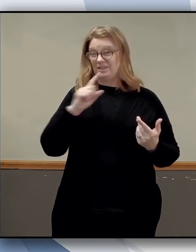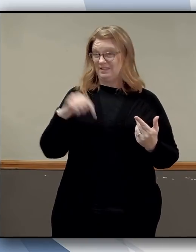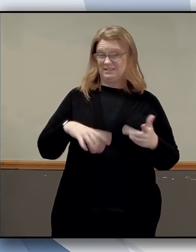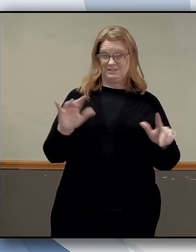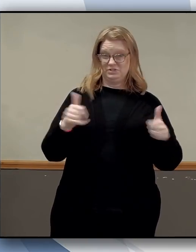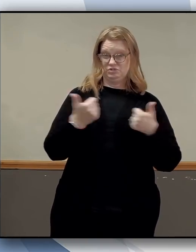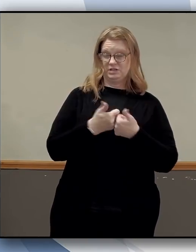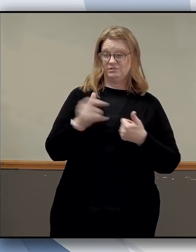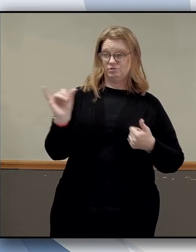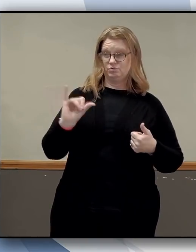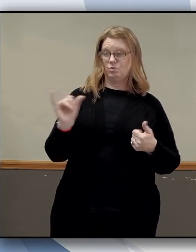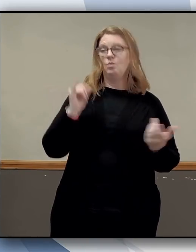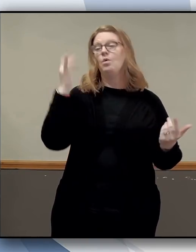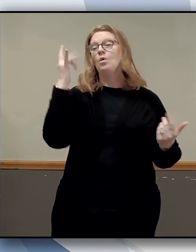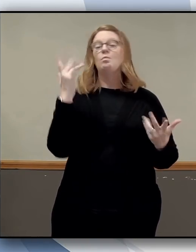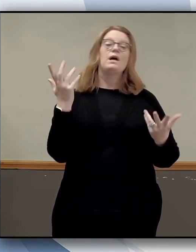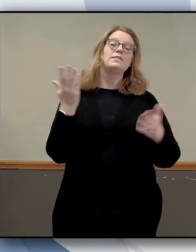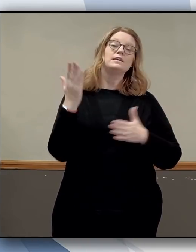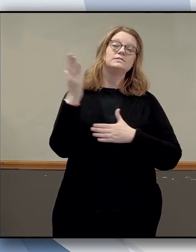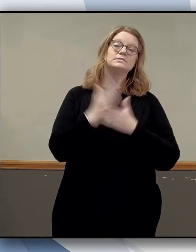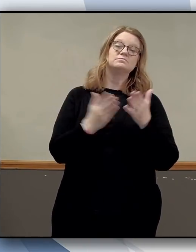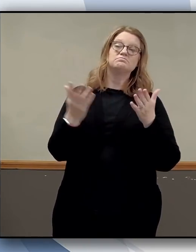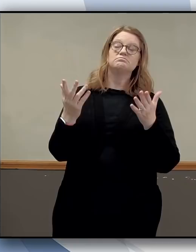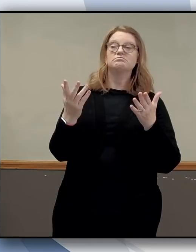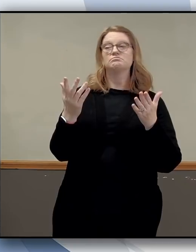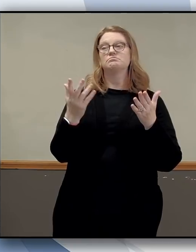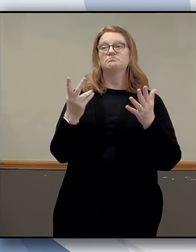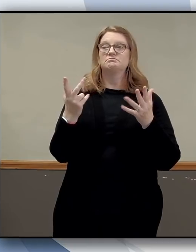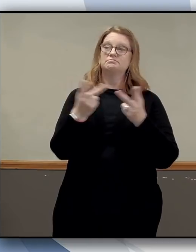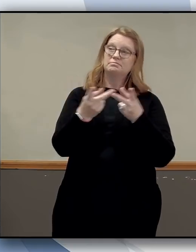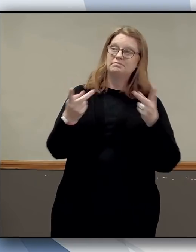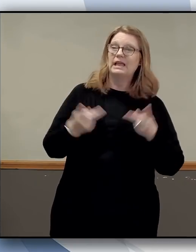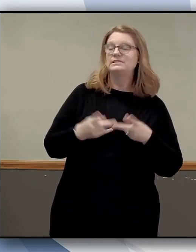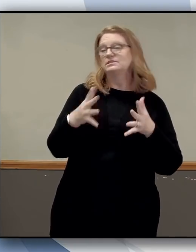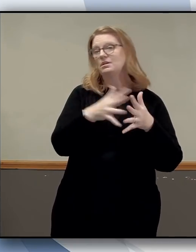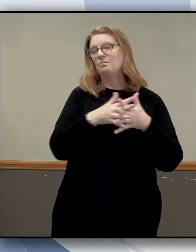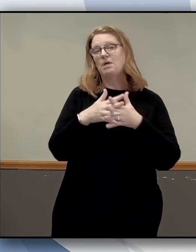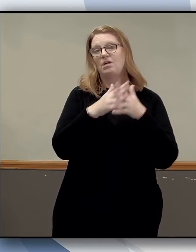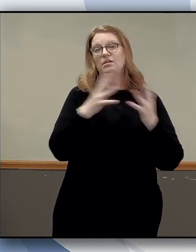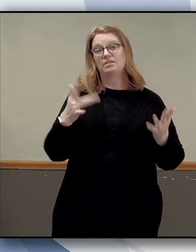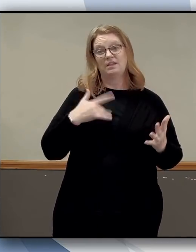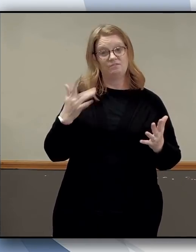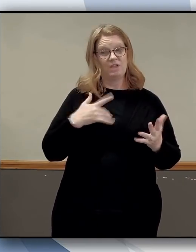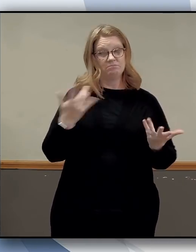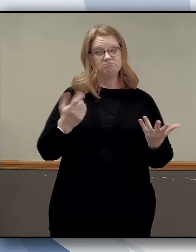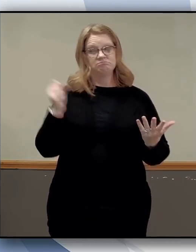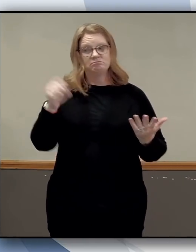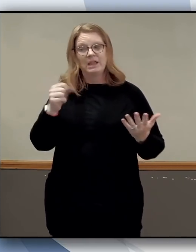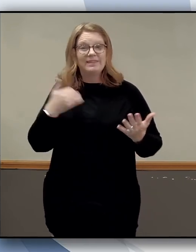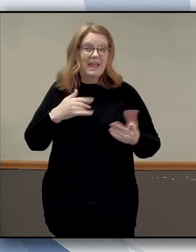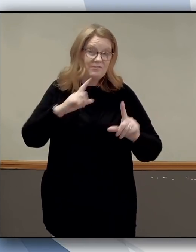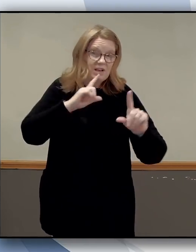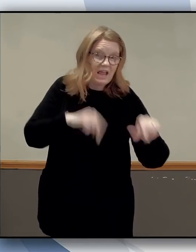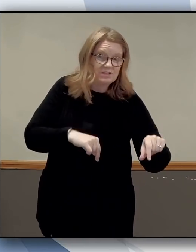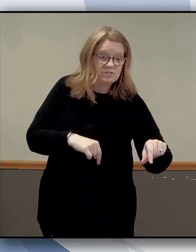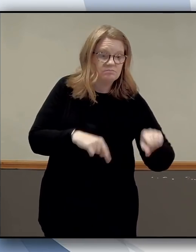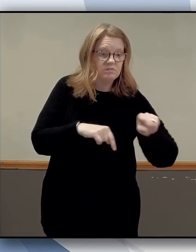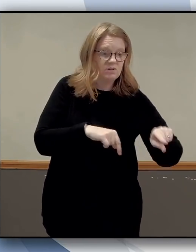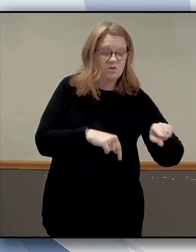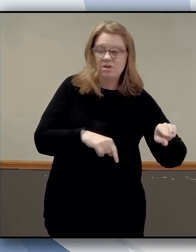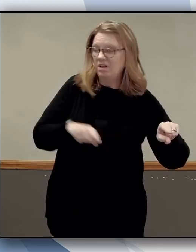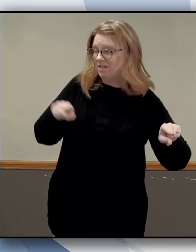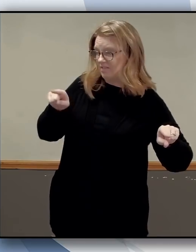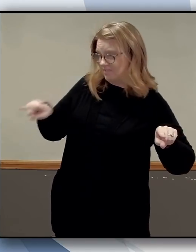are portions of America that believe that they have the answer, and that the opposing side is not